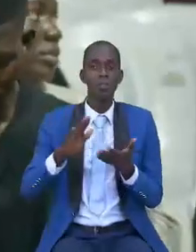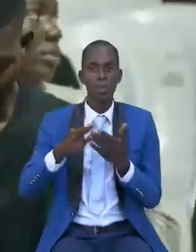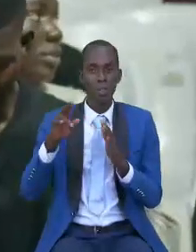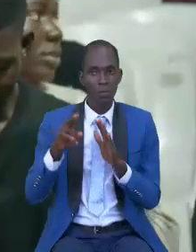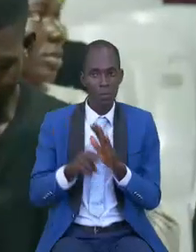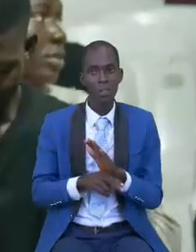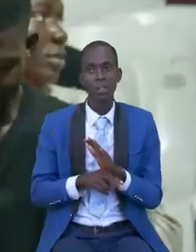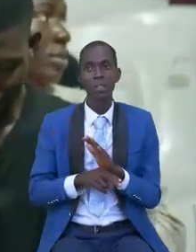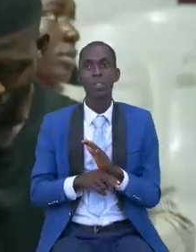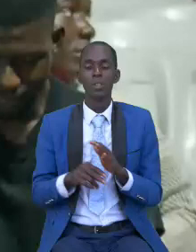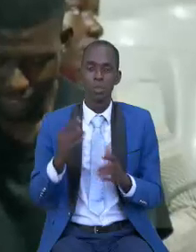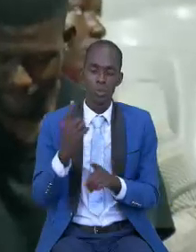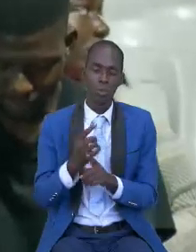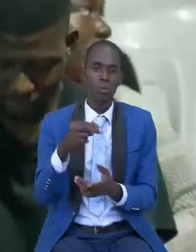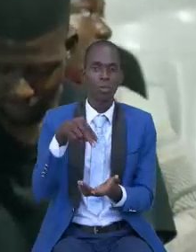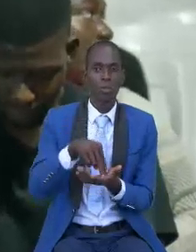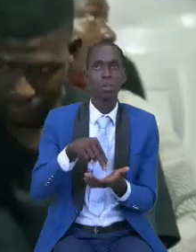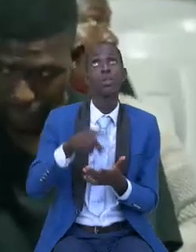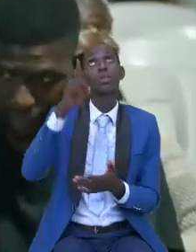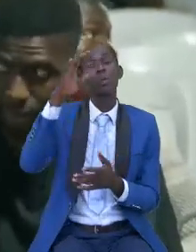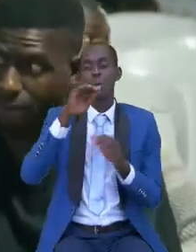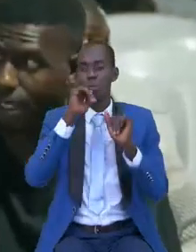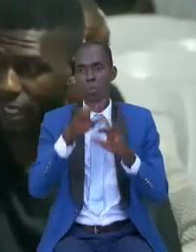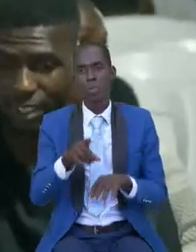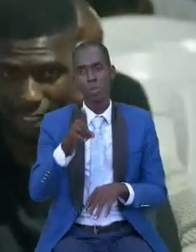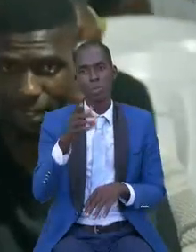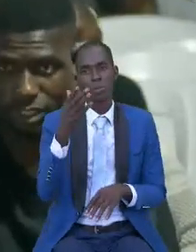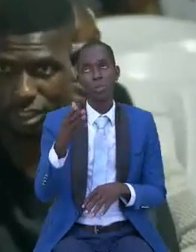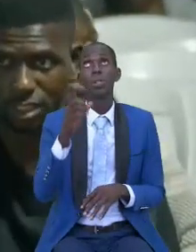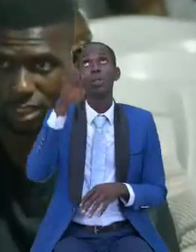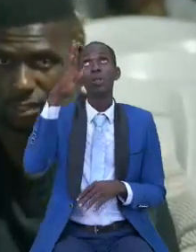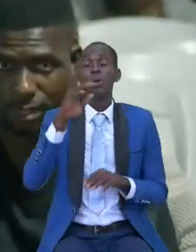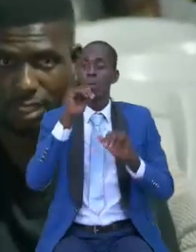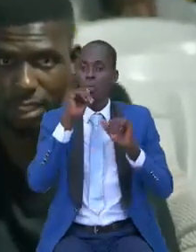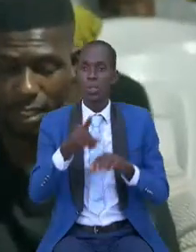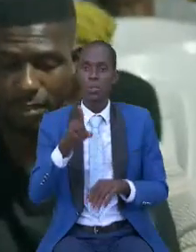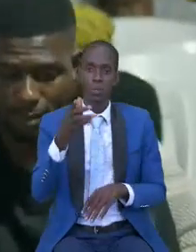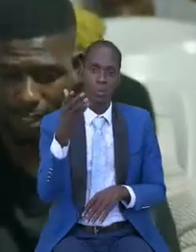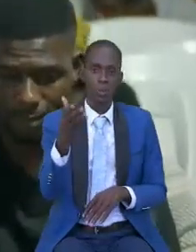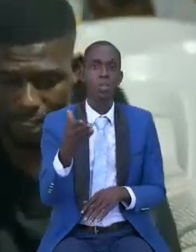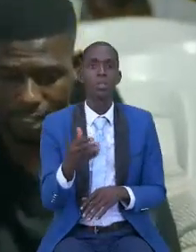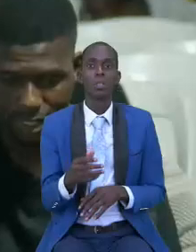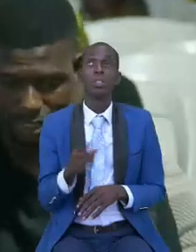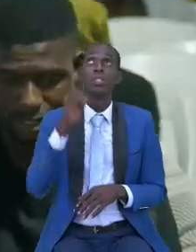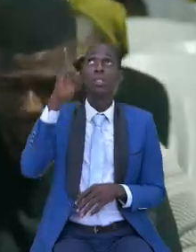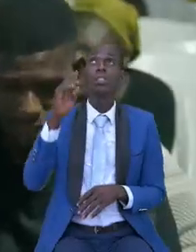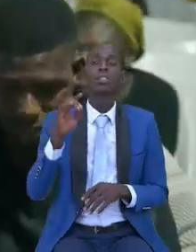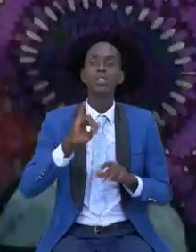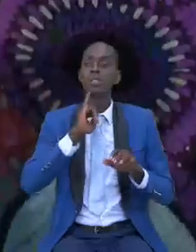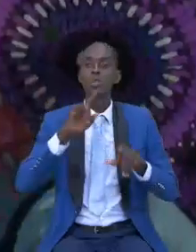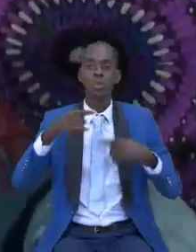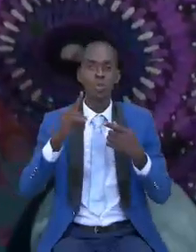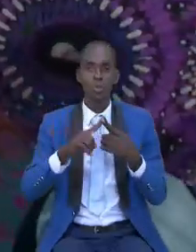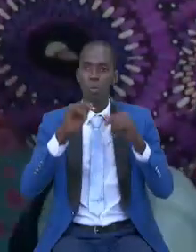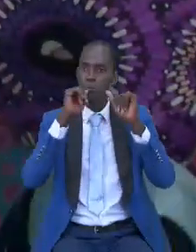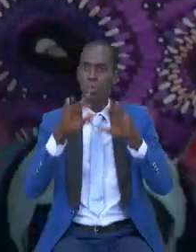are. Just stand up. God bless you there. God bless you there. God bless you there. He's going to bless you with